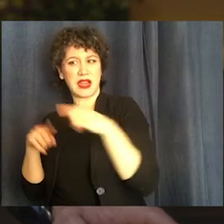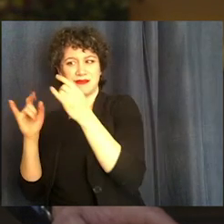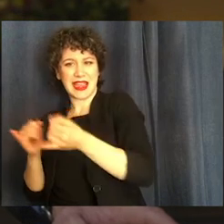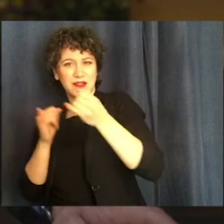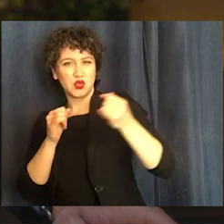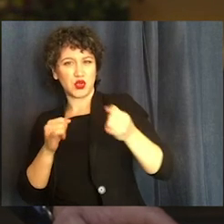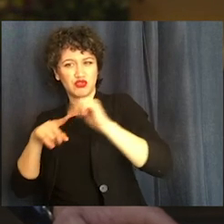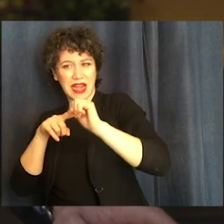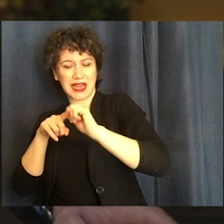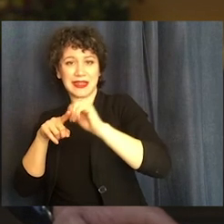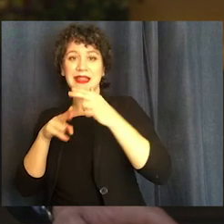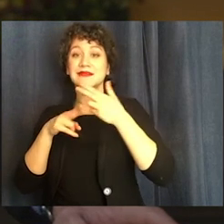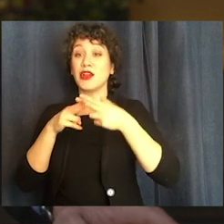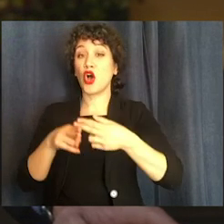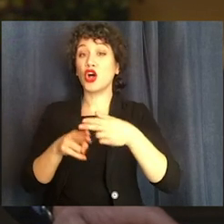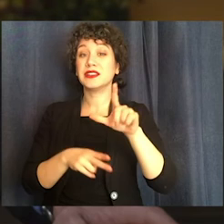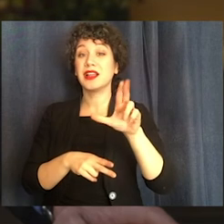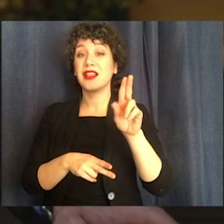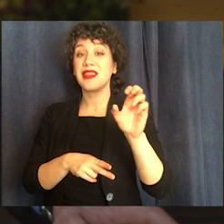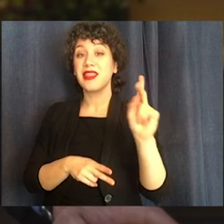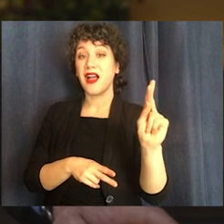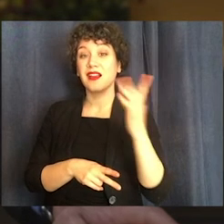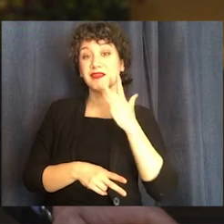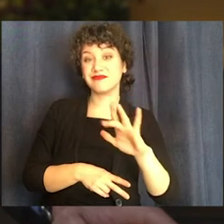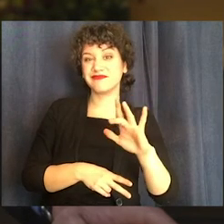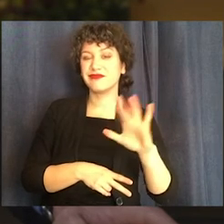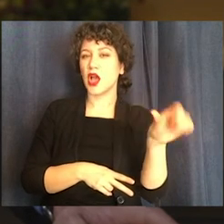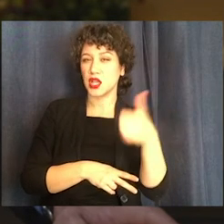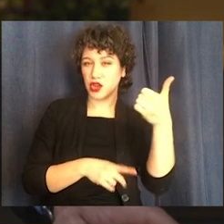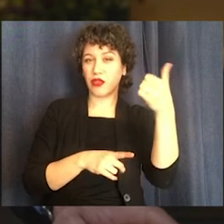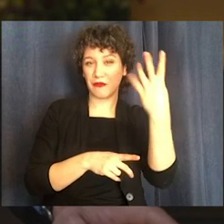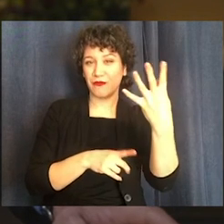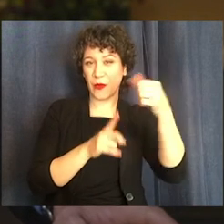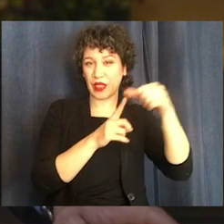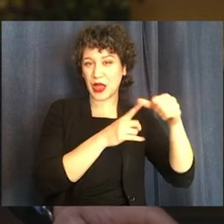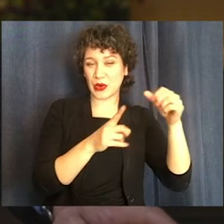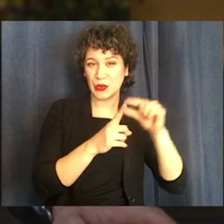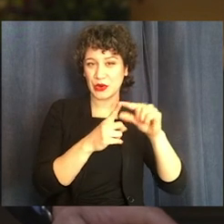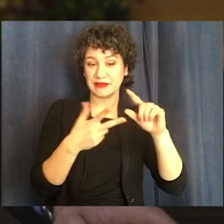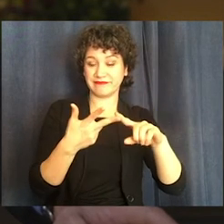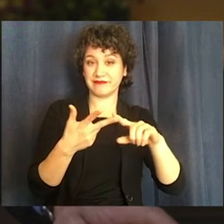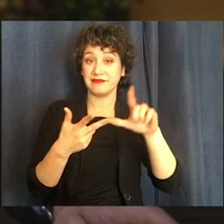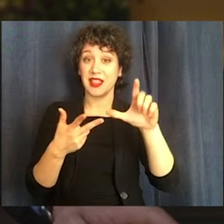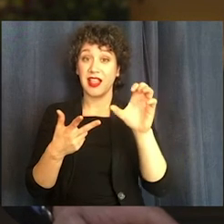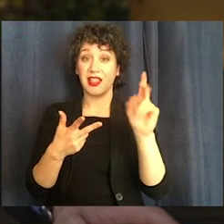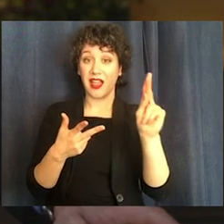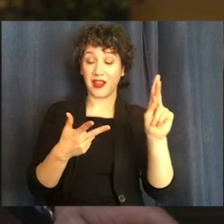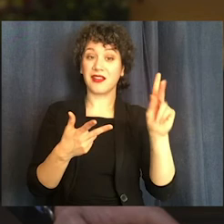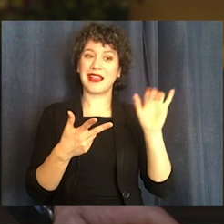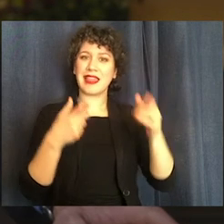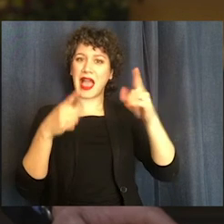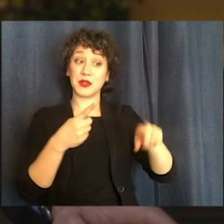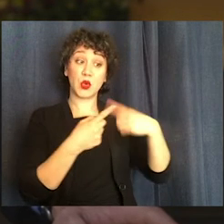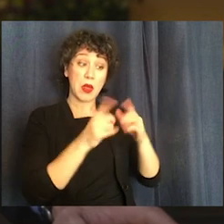opportunity. It can be frustrating when the plan changes, but thanks to work and luck, I was back at UND for the